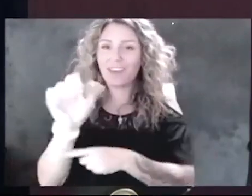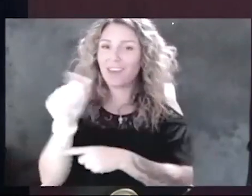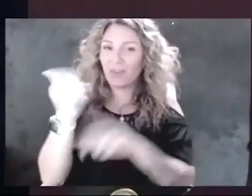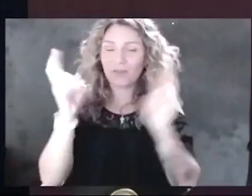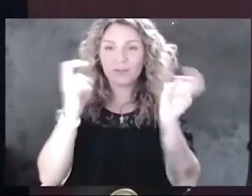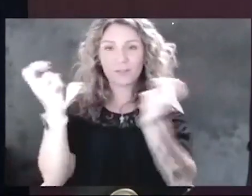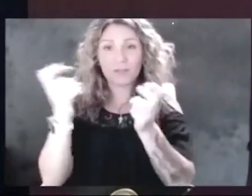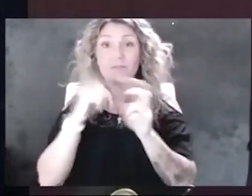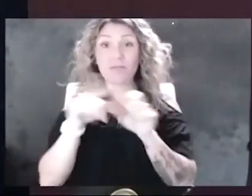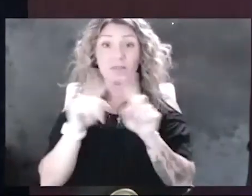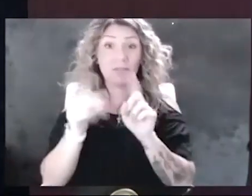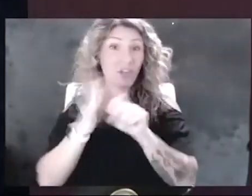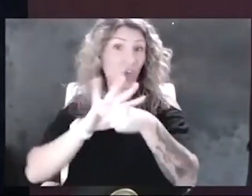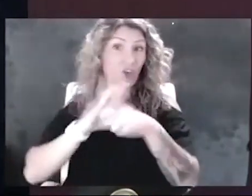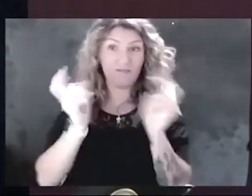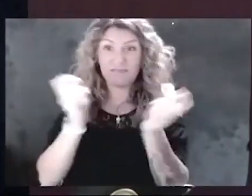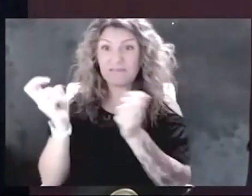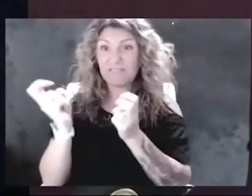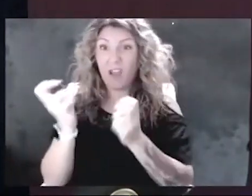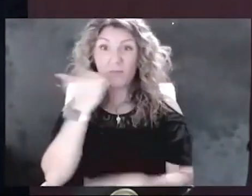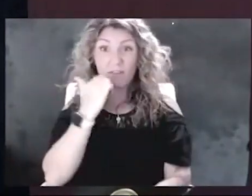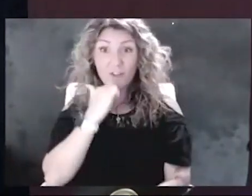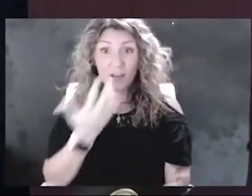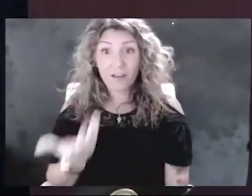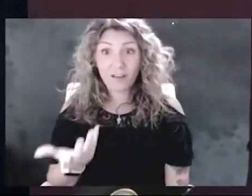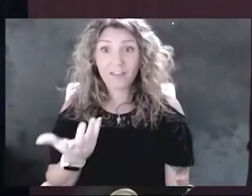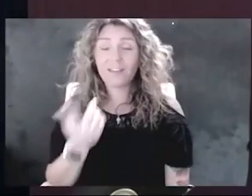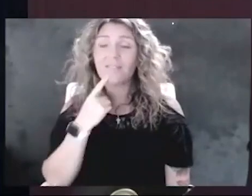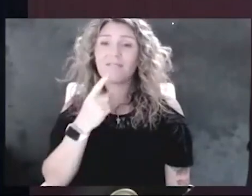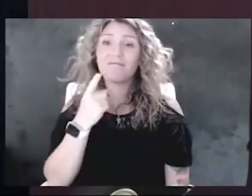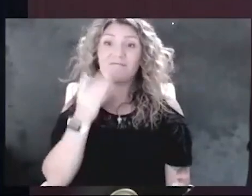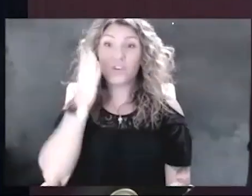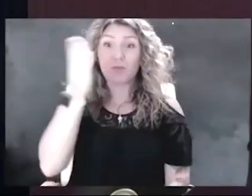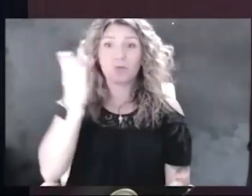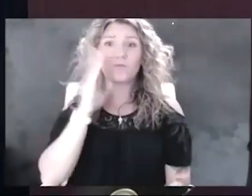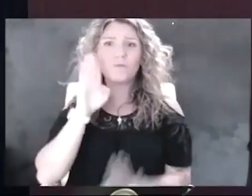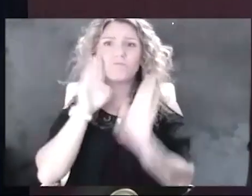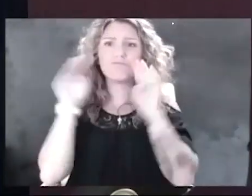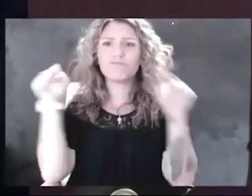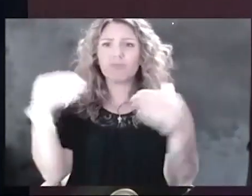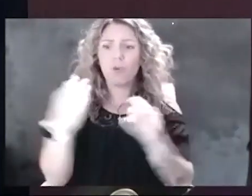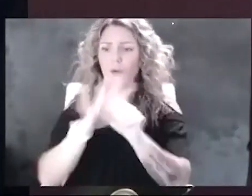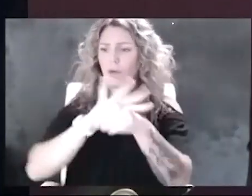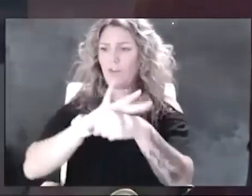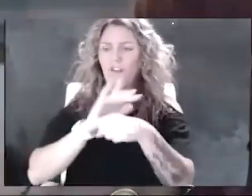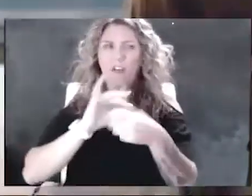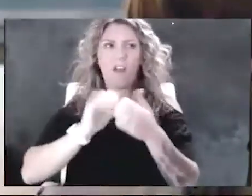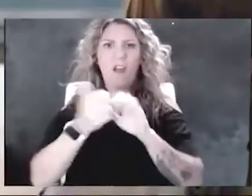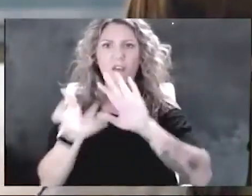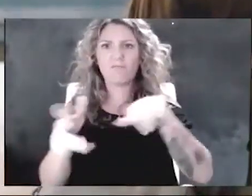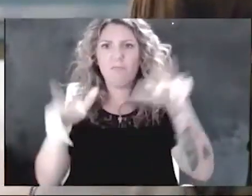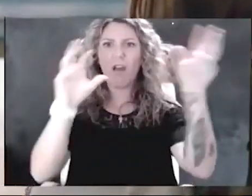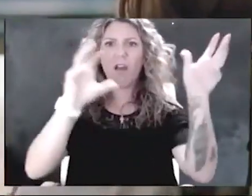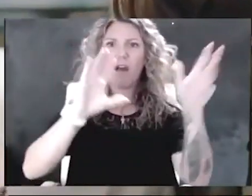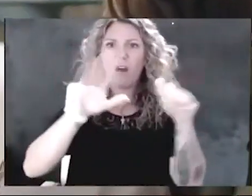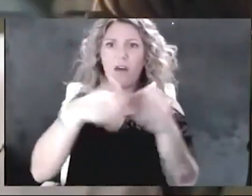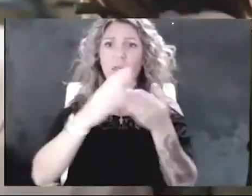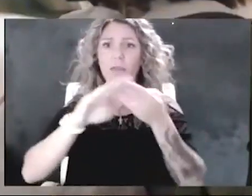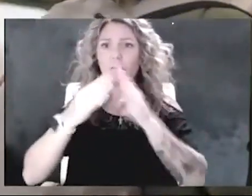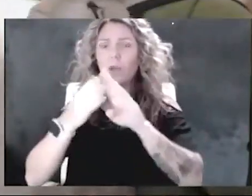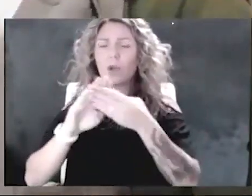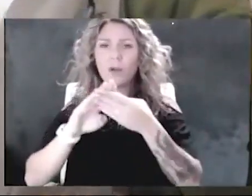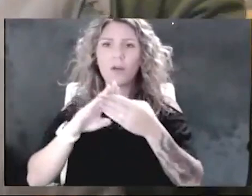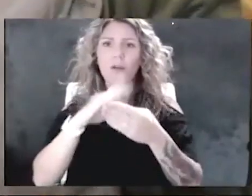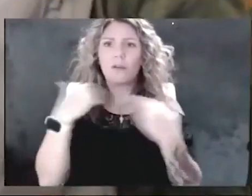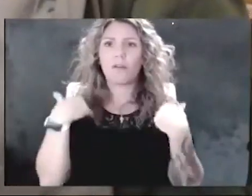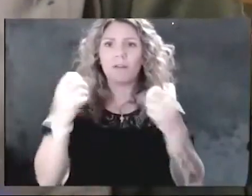to be the topic of the day. And for the near future, we're going to focus on how COVID is wreaking the havoc on our communities and our health systems. We've been